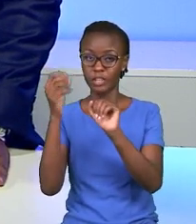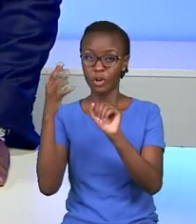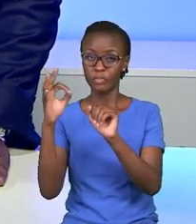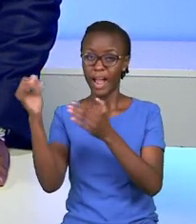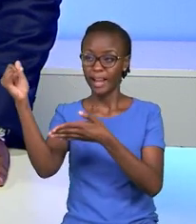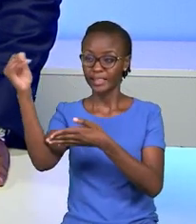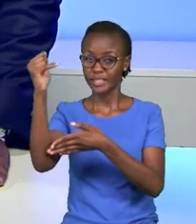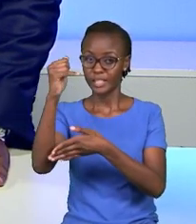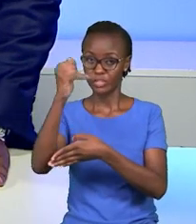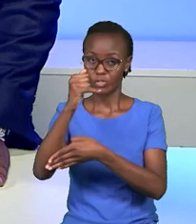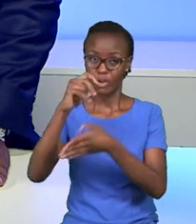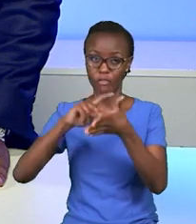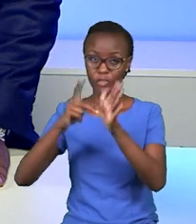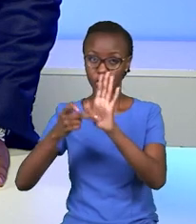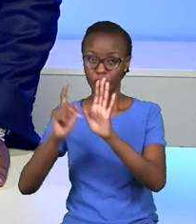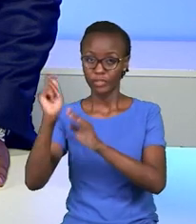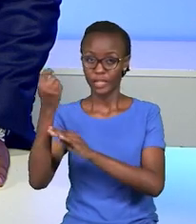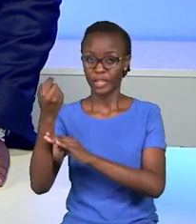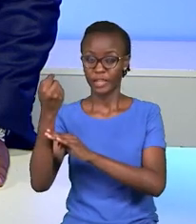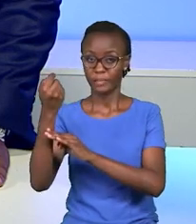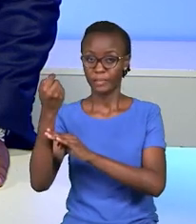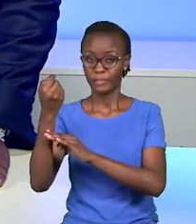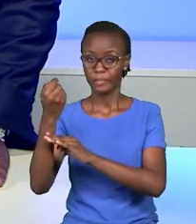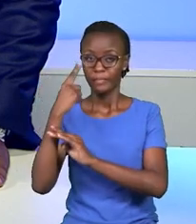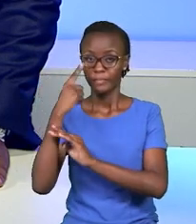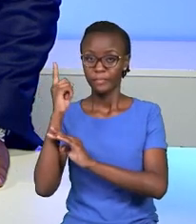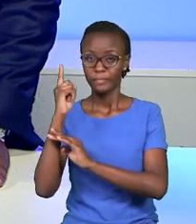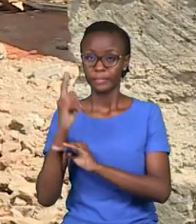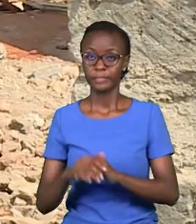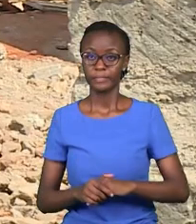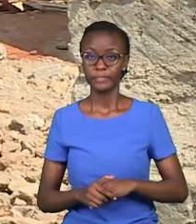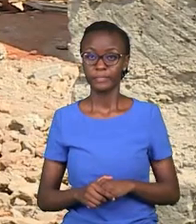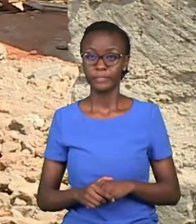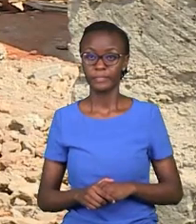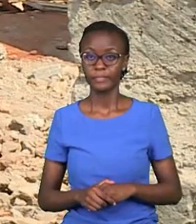the co-founder and managing partner at Co-Design Build. Take a look.